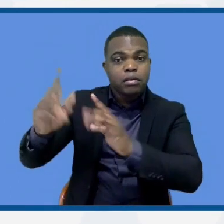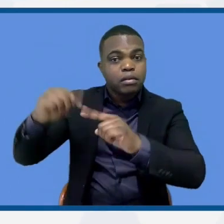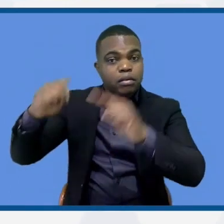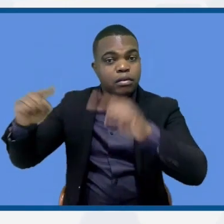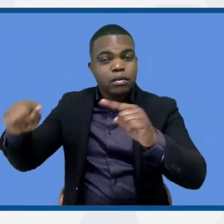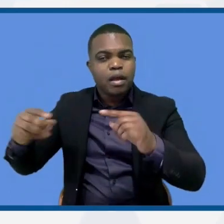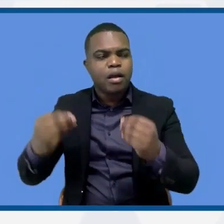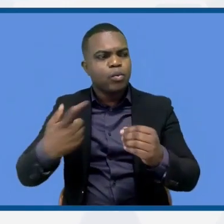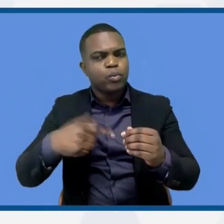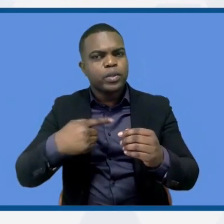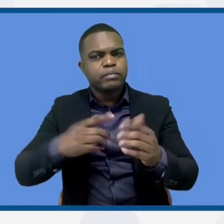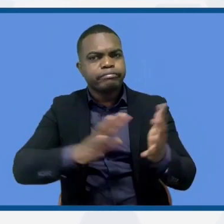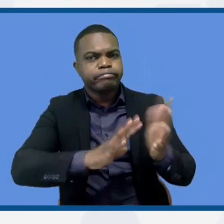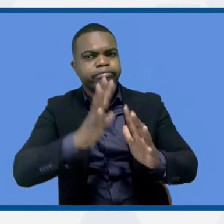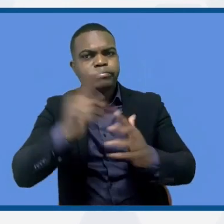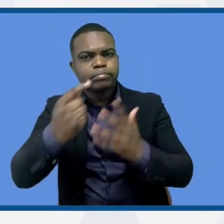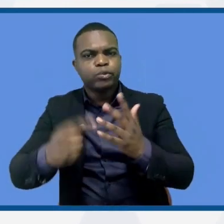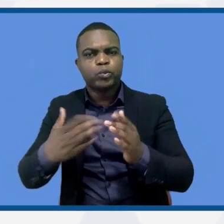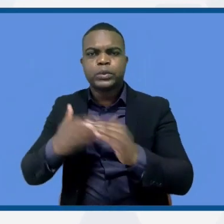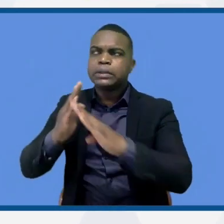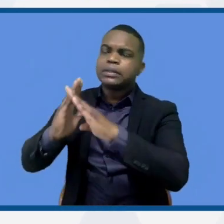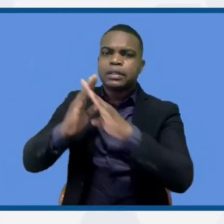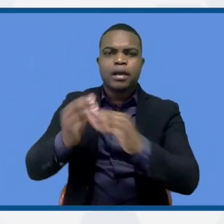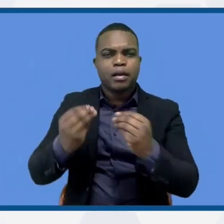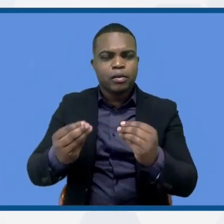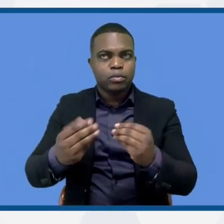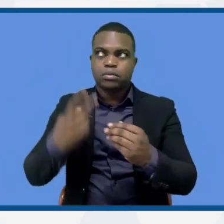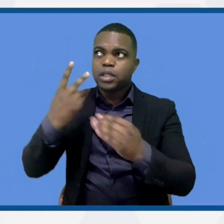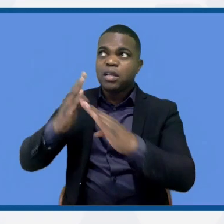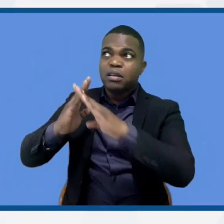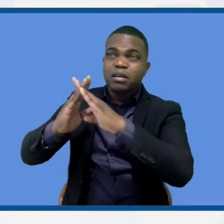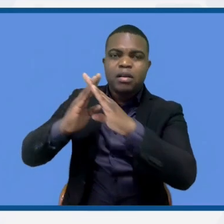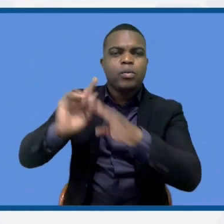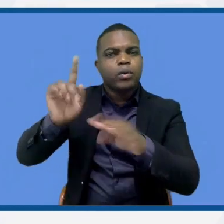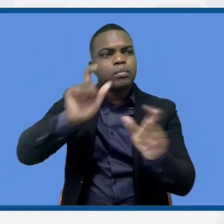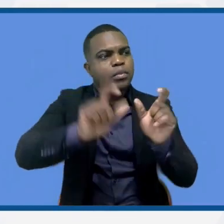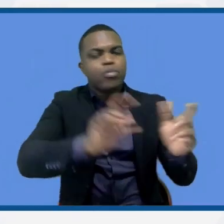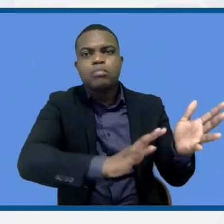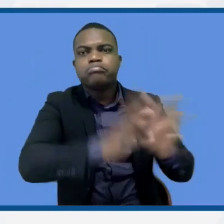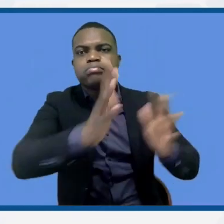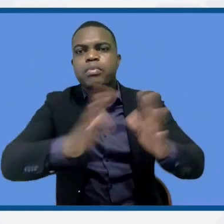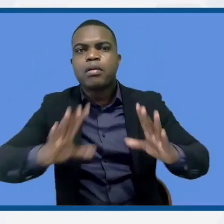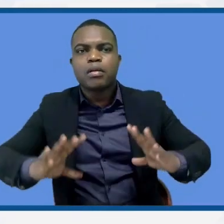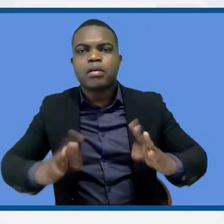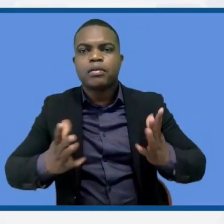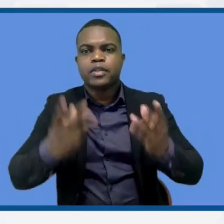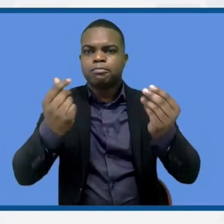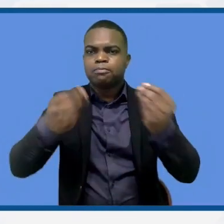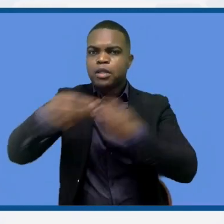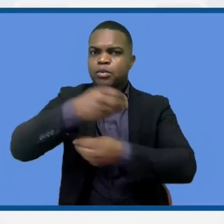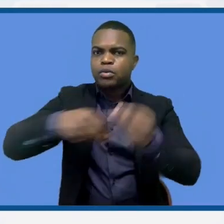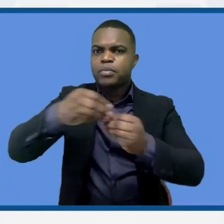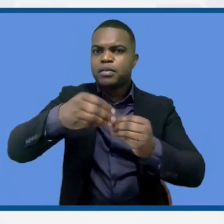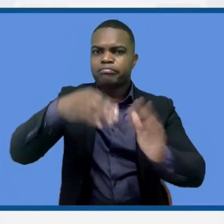The Jamaica Red Cross and the Nature Conservancy and partners ensured a community-centered process